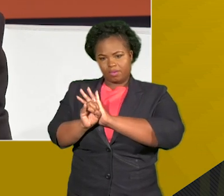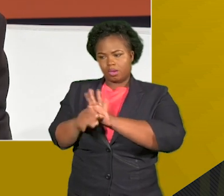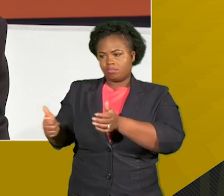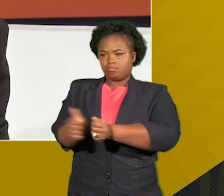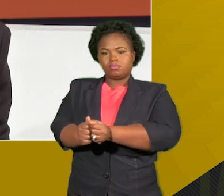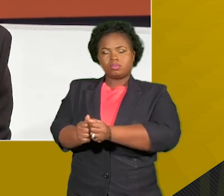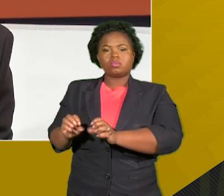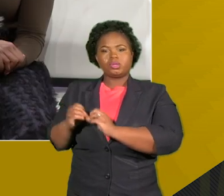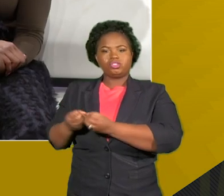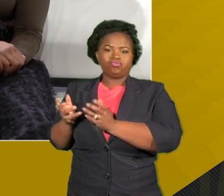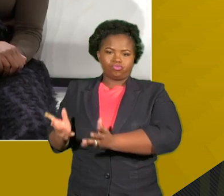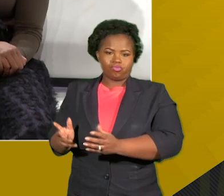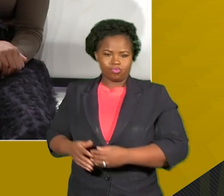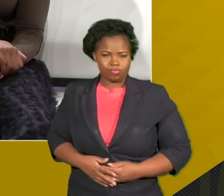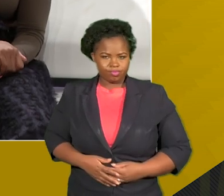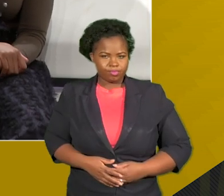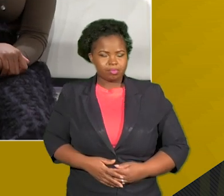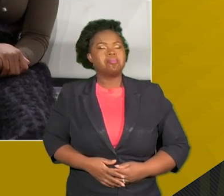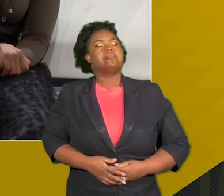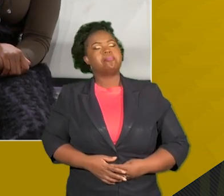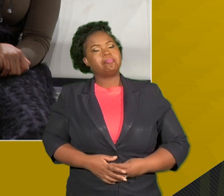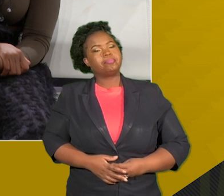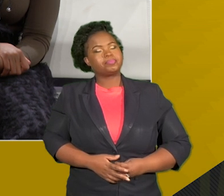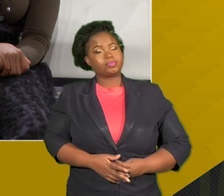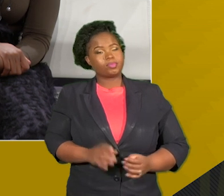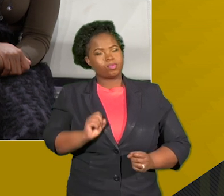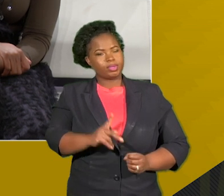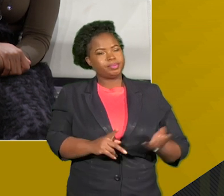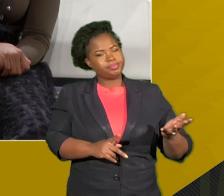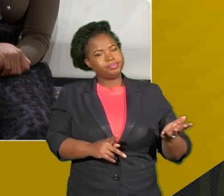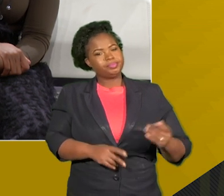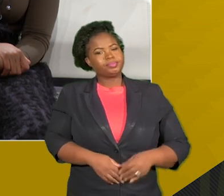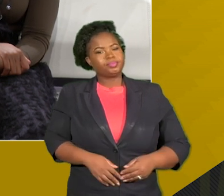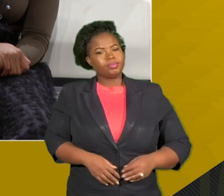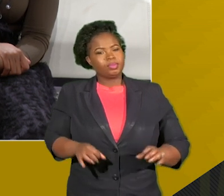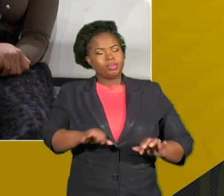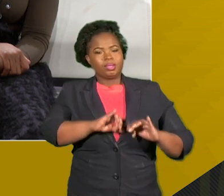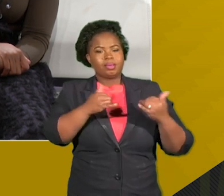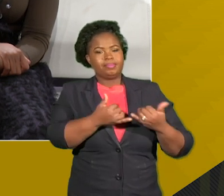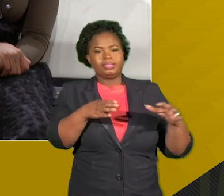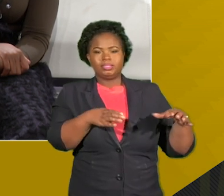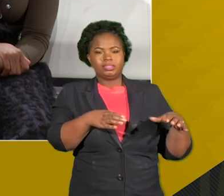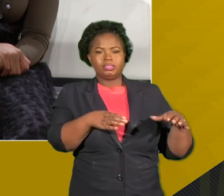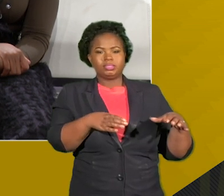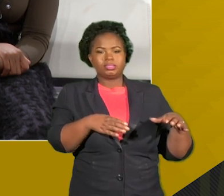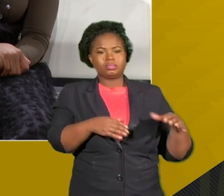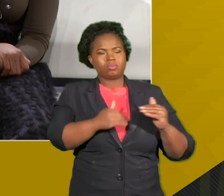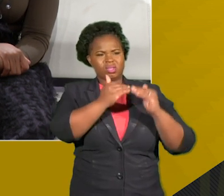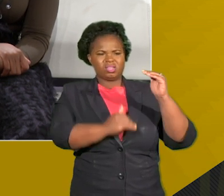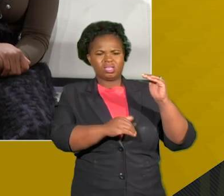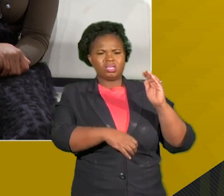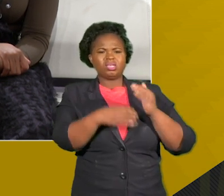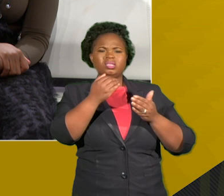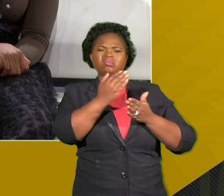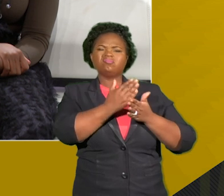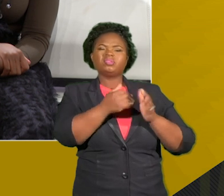with partners like that. Okay. Yeah. See, before say break in, a quick one for you. The way companies are under Section 21